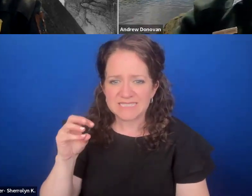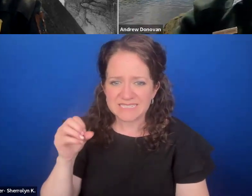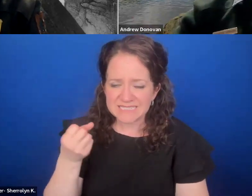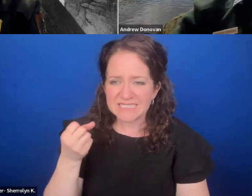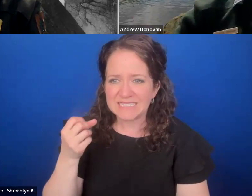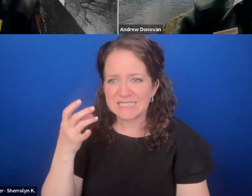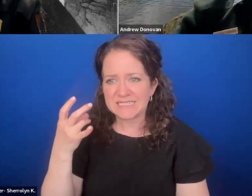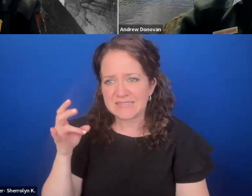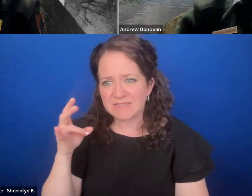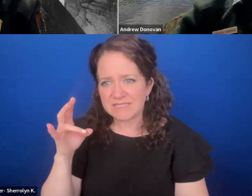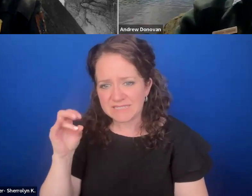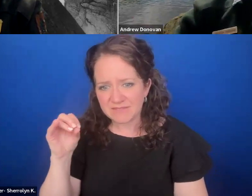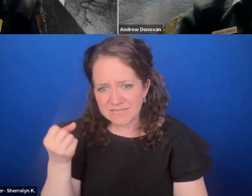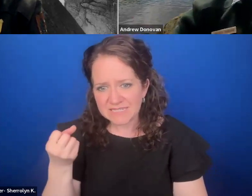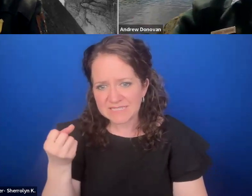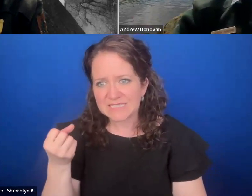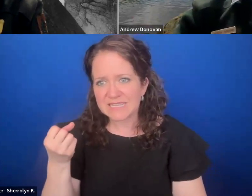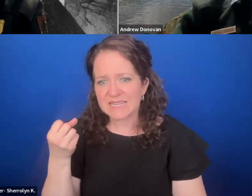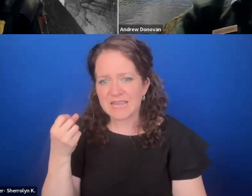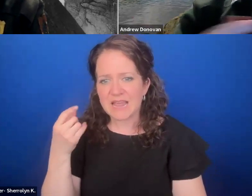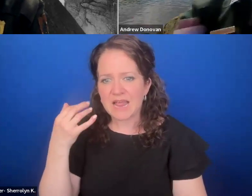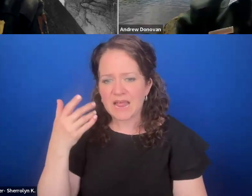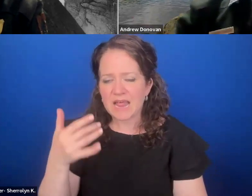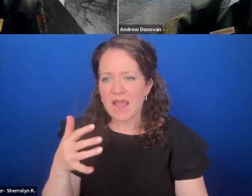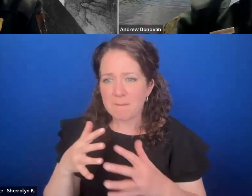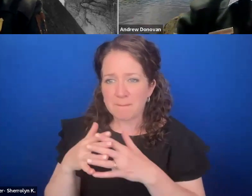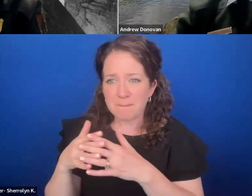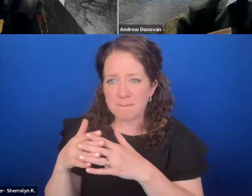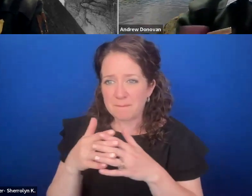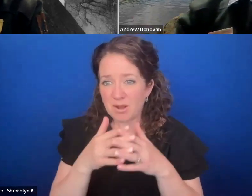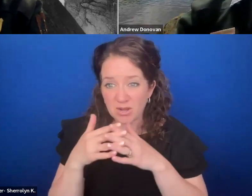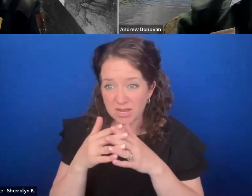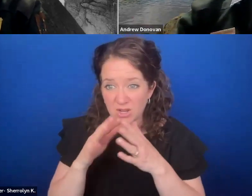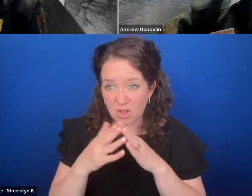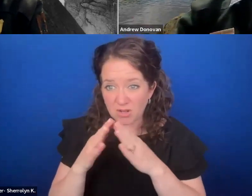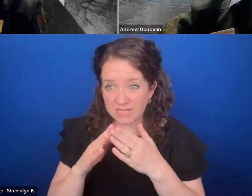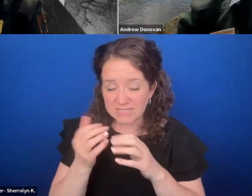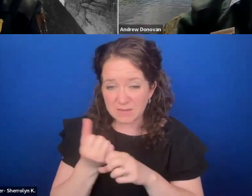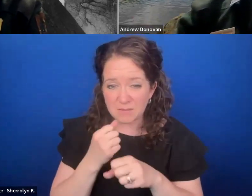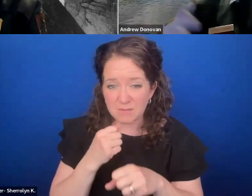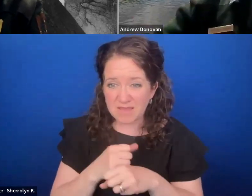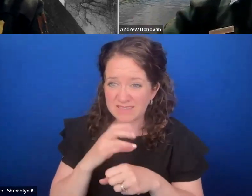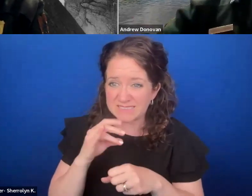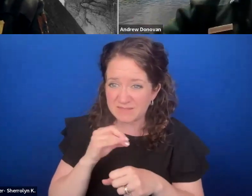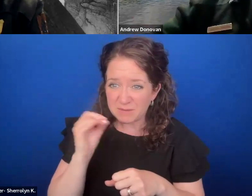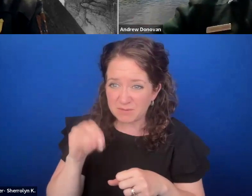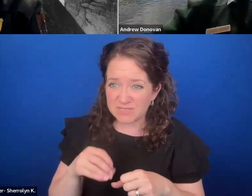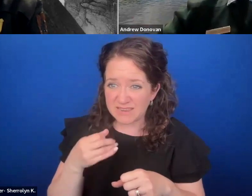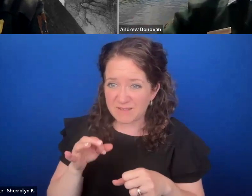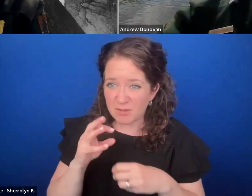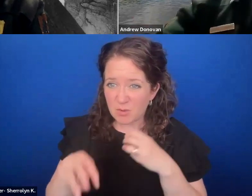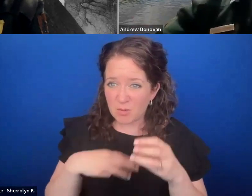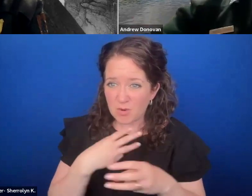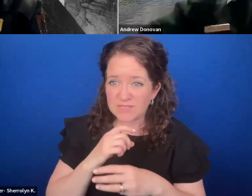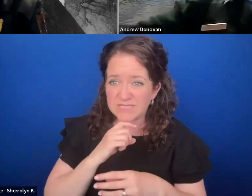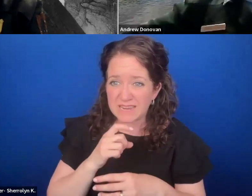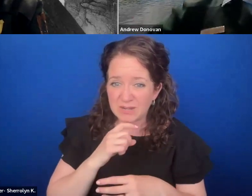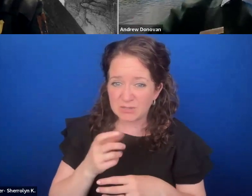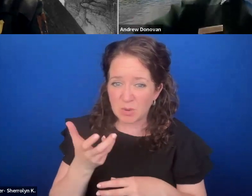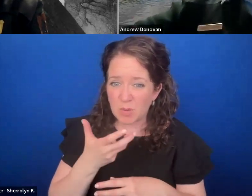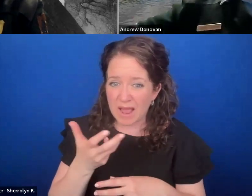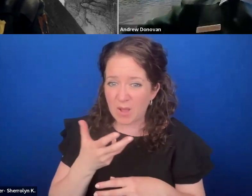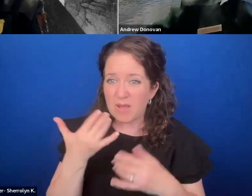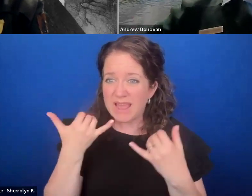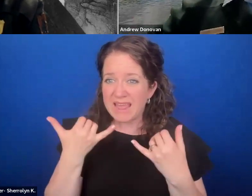seventh of the world's iron. Wow. So, you know, 120, 130 years, and all of a sudden they're keeping up with